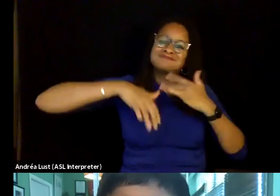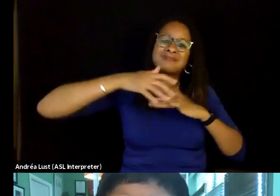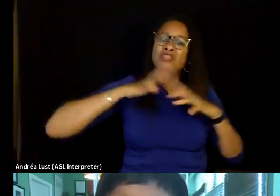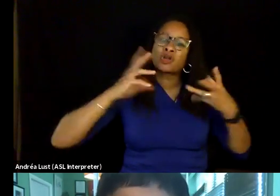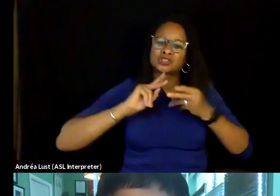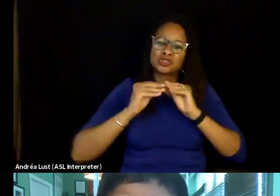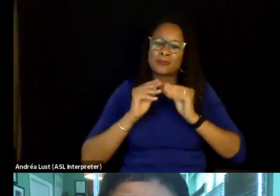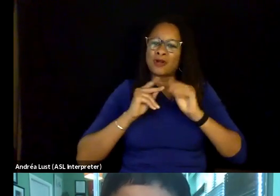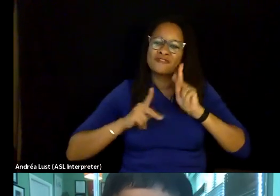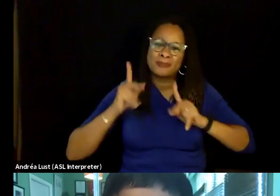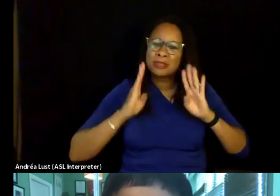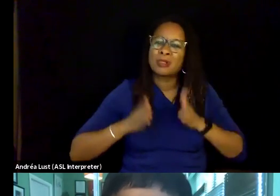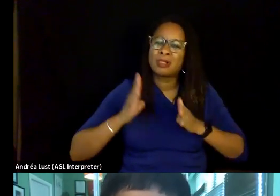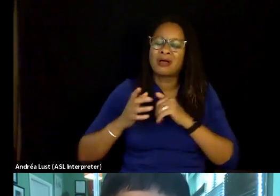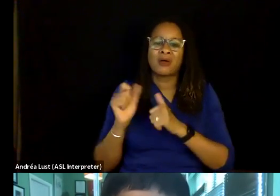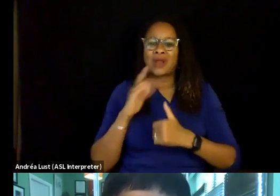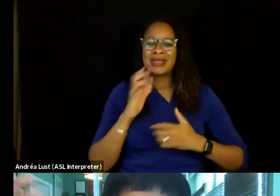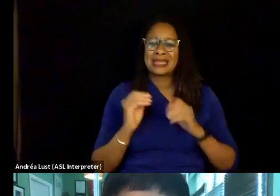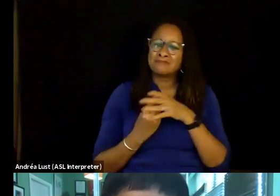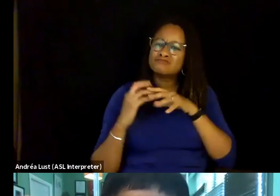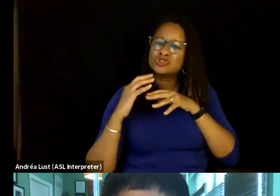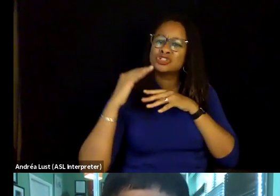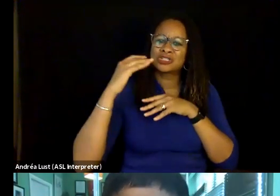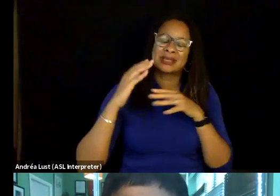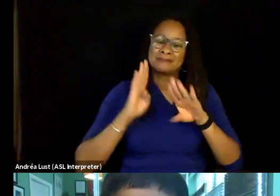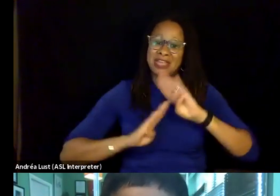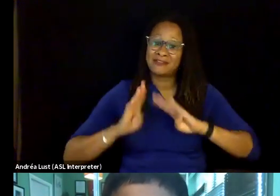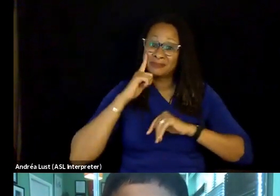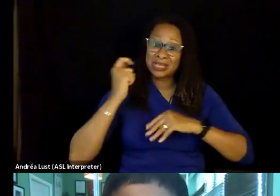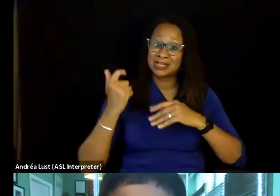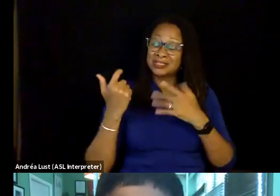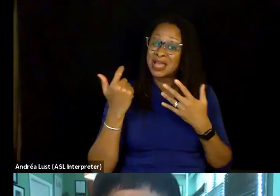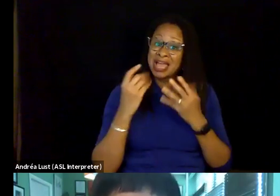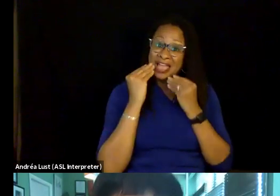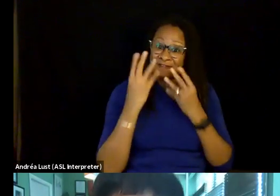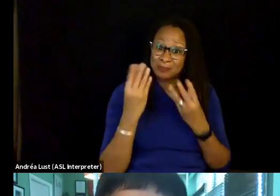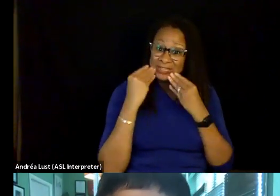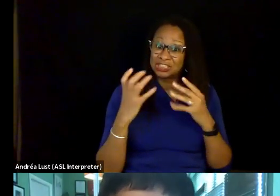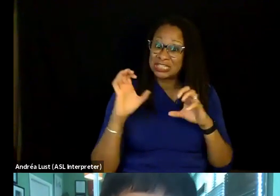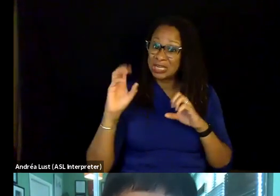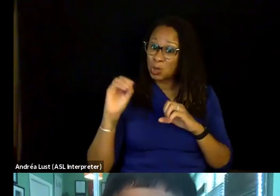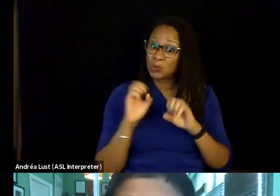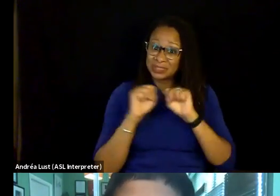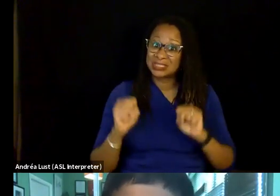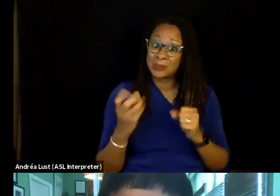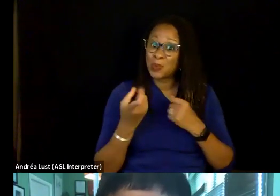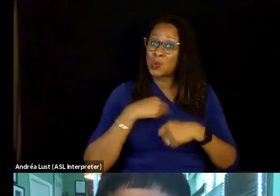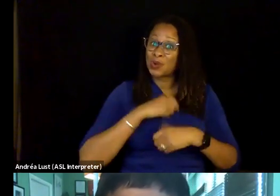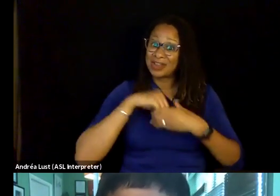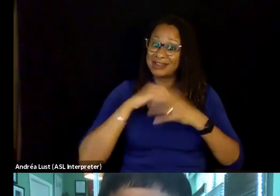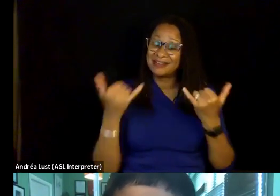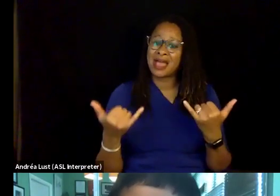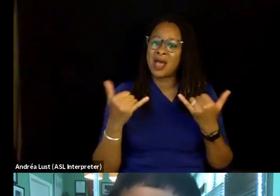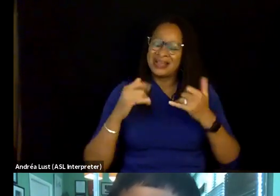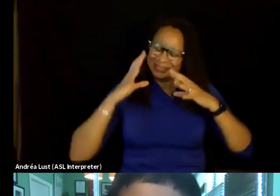it as emergent behavior, right? Because the information ecosystem we're in now helps determine how we will